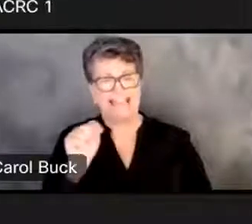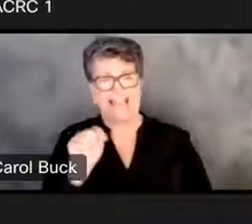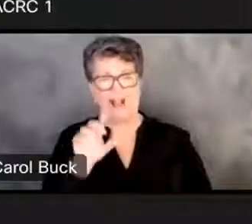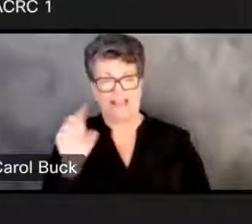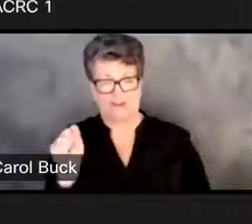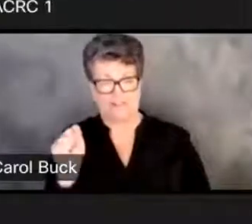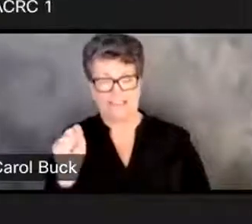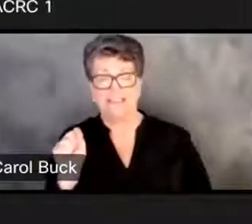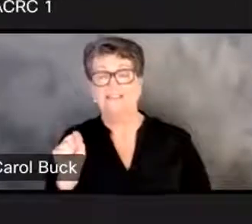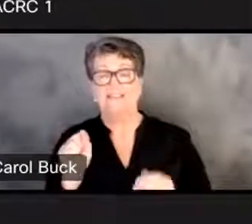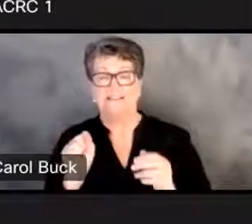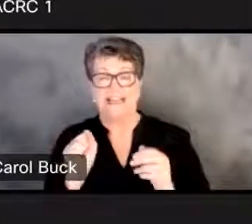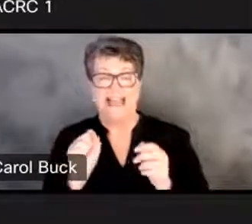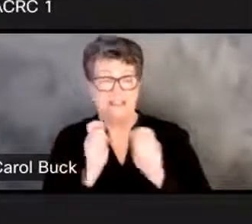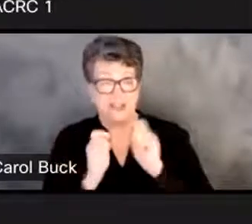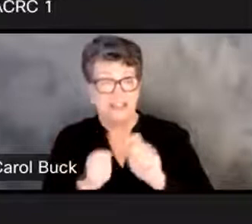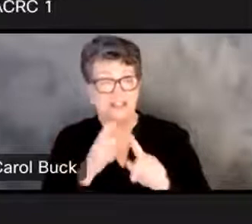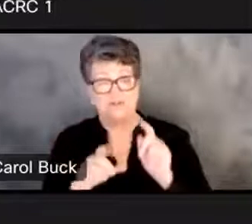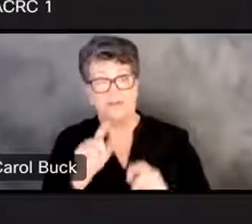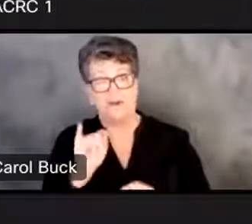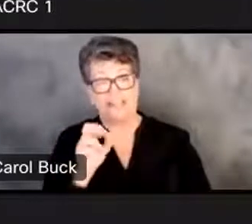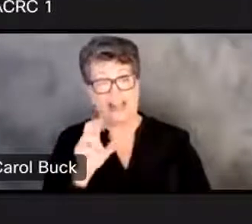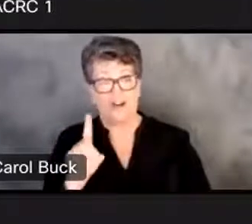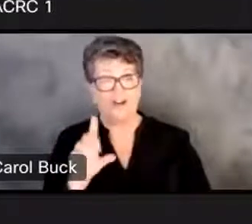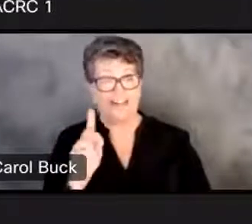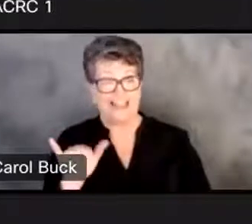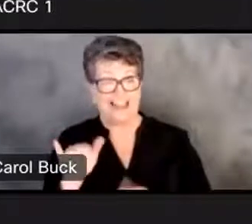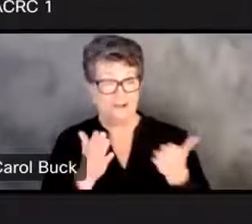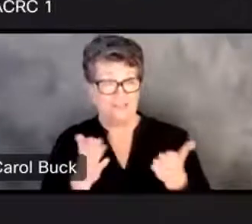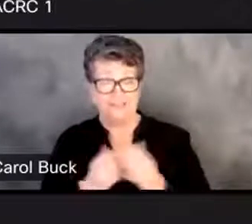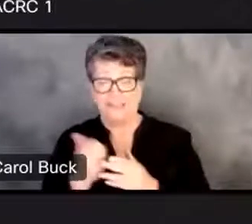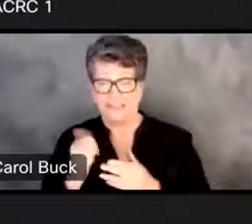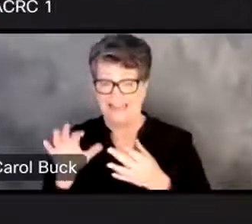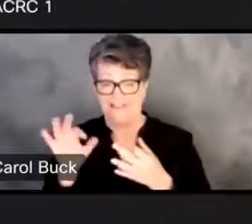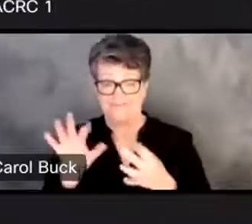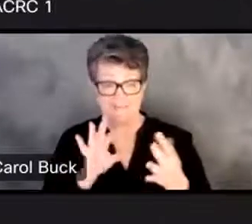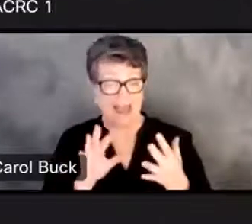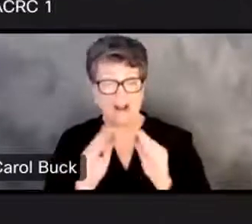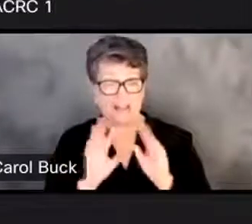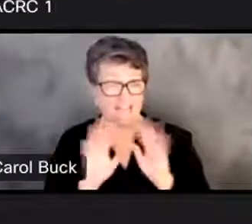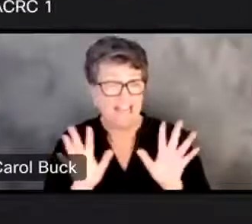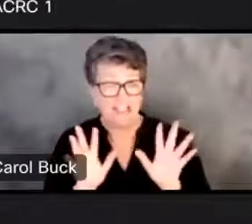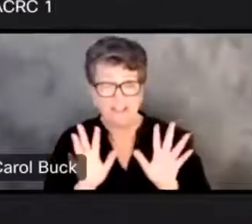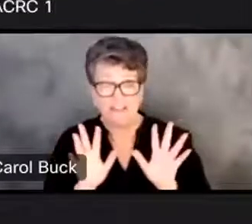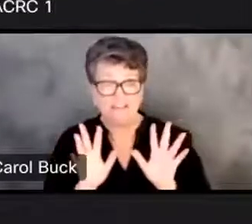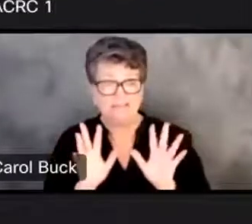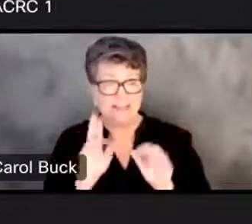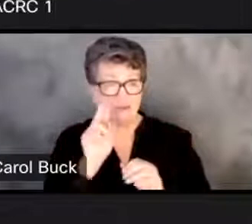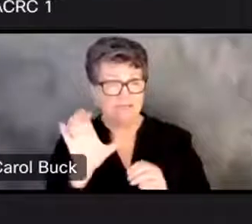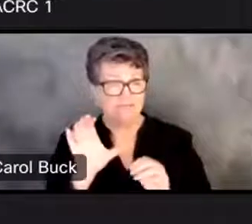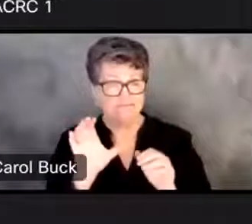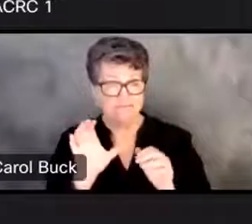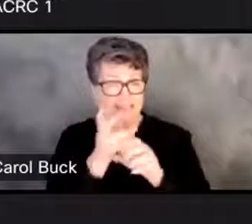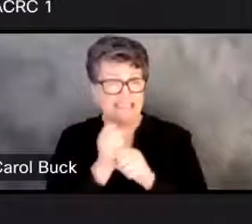the changes that have been made to Taylor Day. Has there been any feedback or clarification that the regional centers received